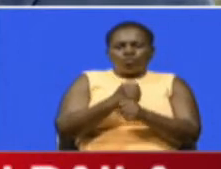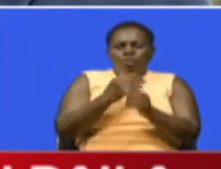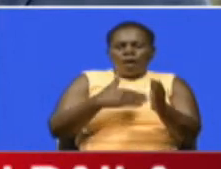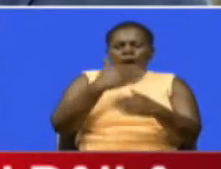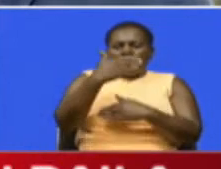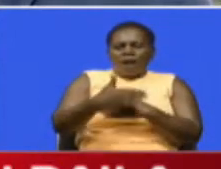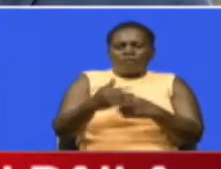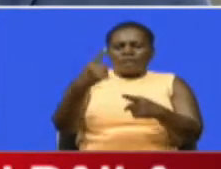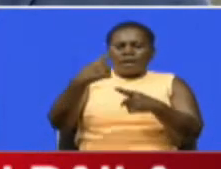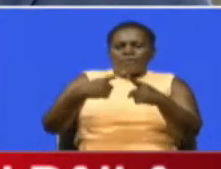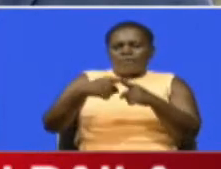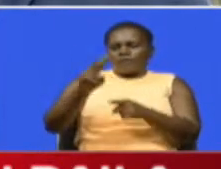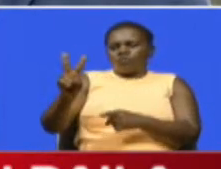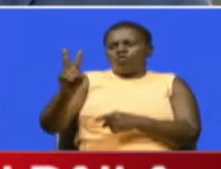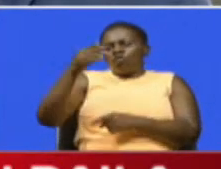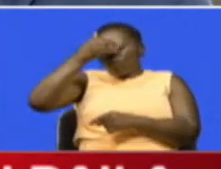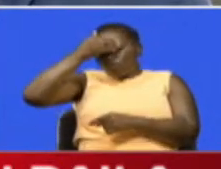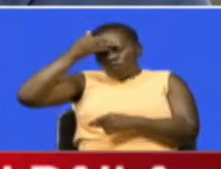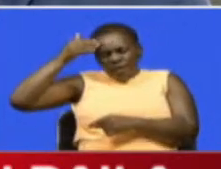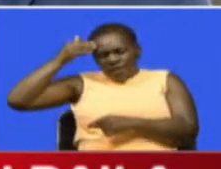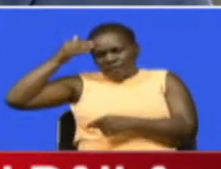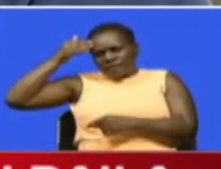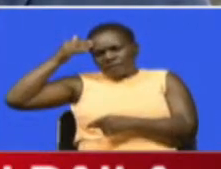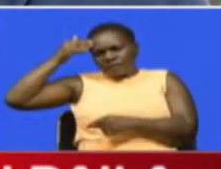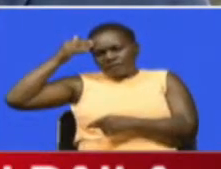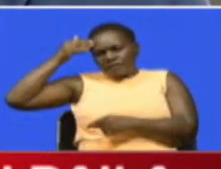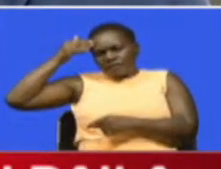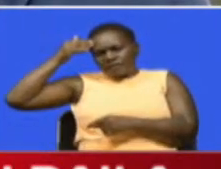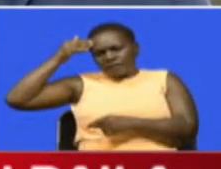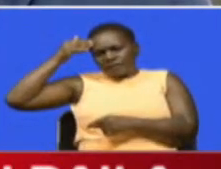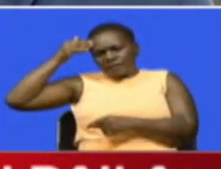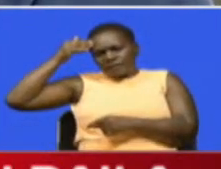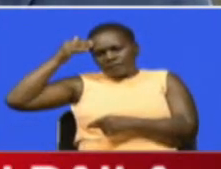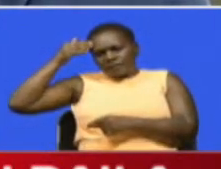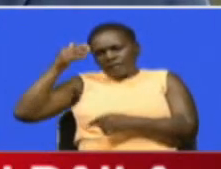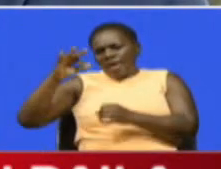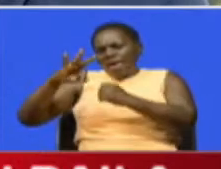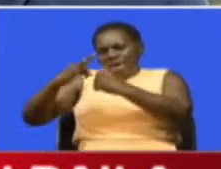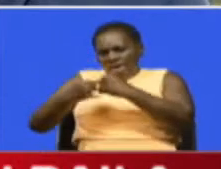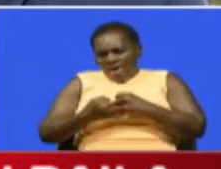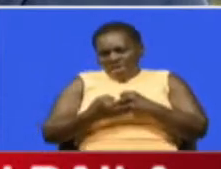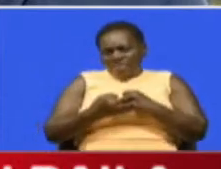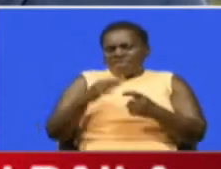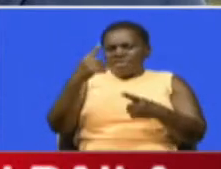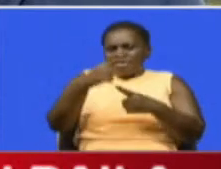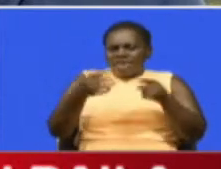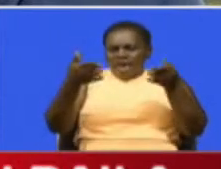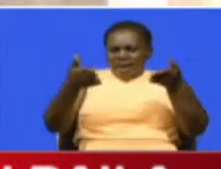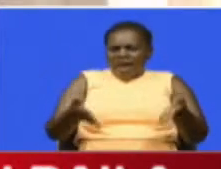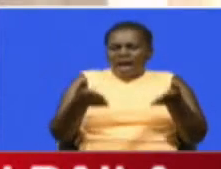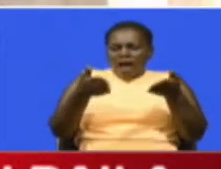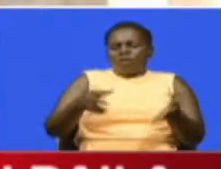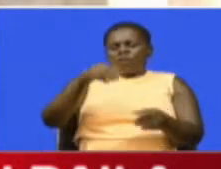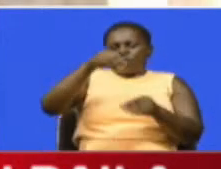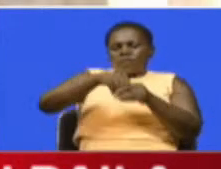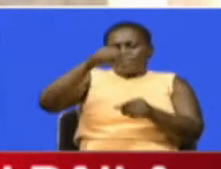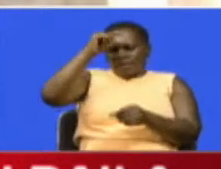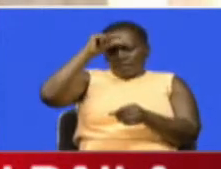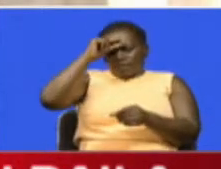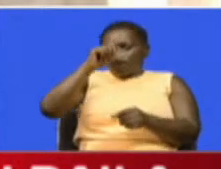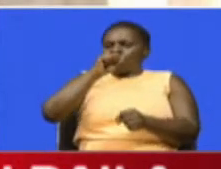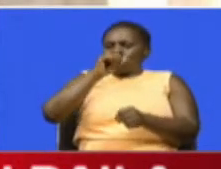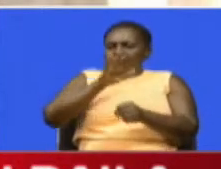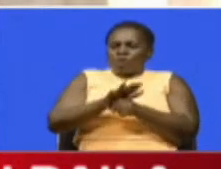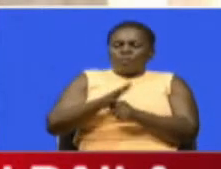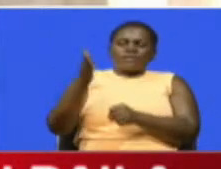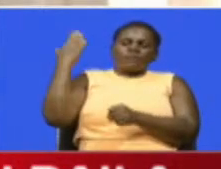2 years. They're forgetting that this is now their 8th year in government. And at that time, they had made